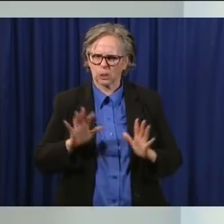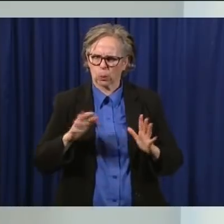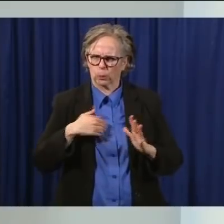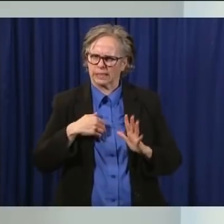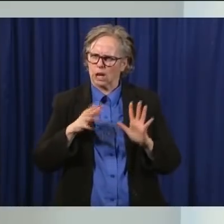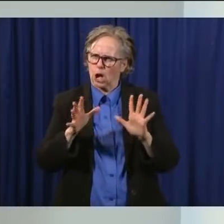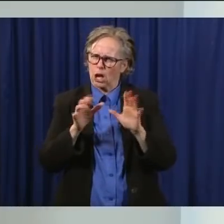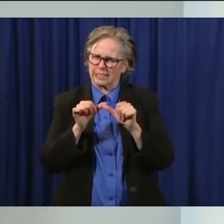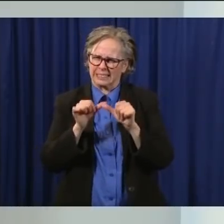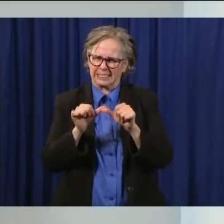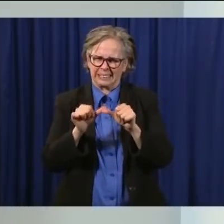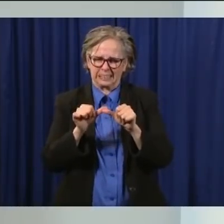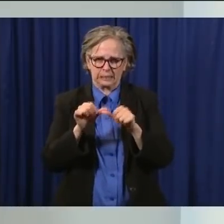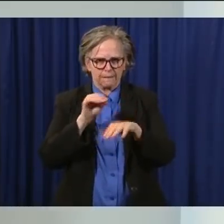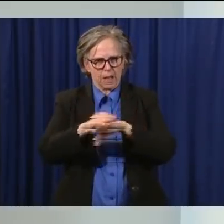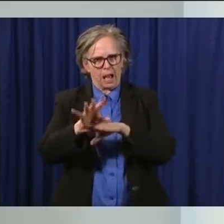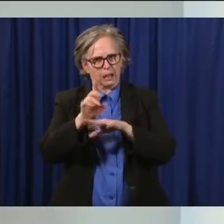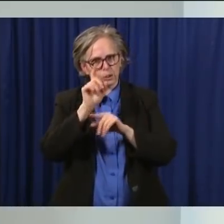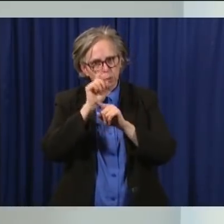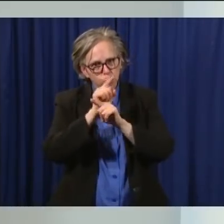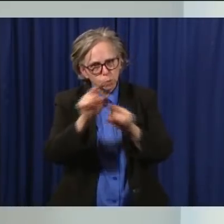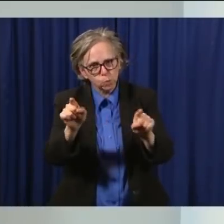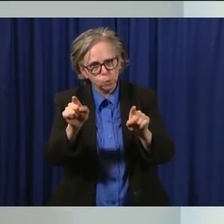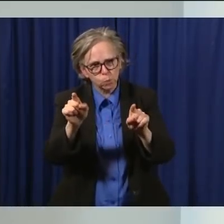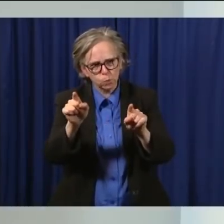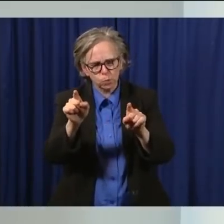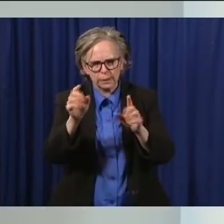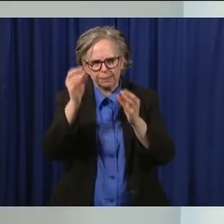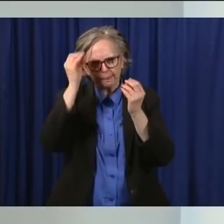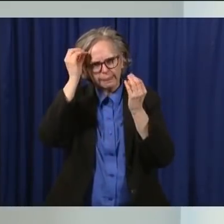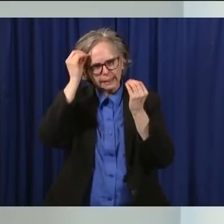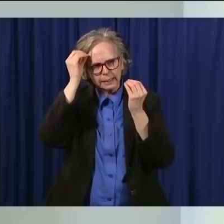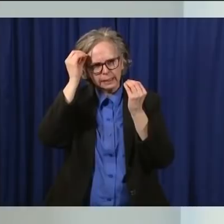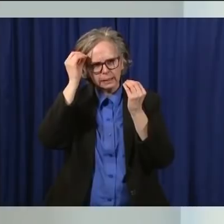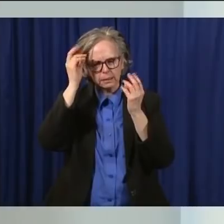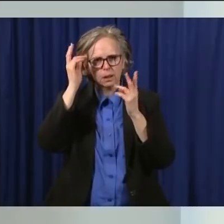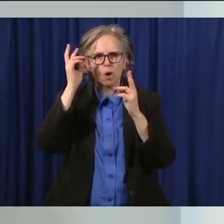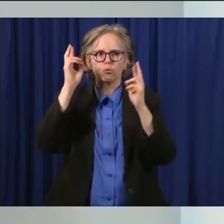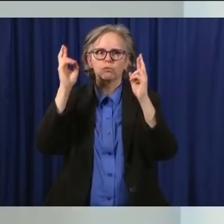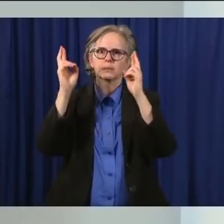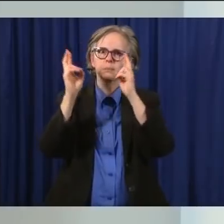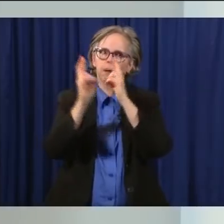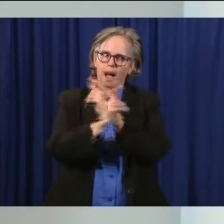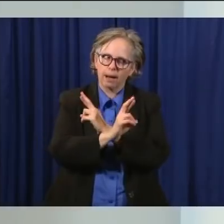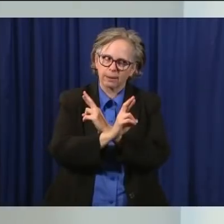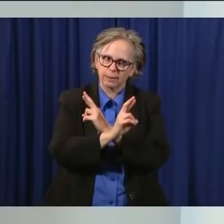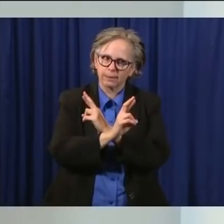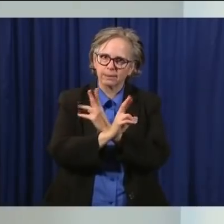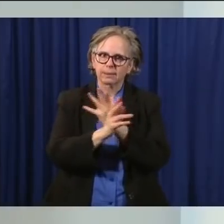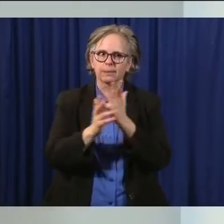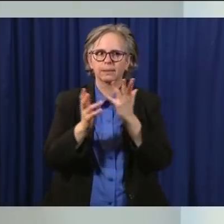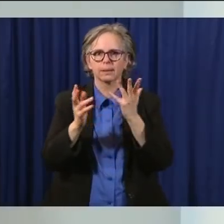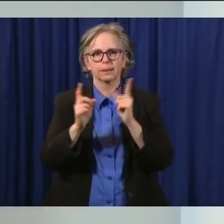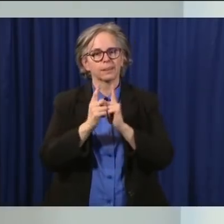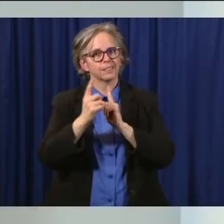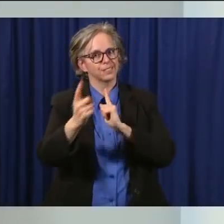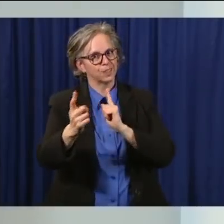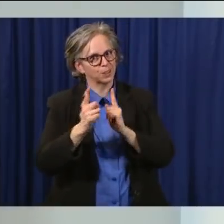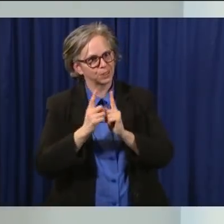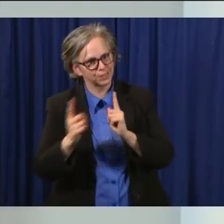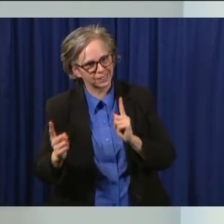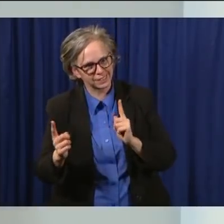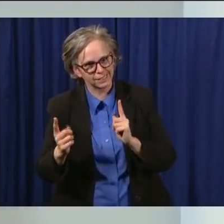we just want people to do what's right, respect one another, keep these situations or keep